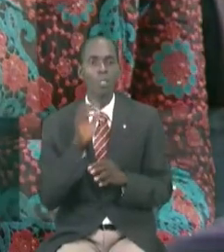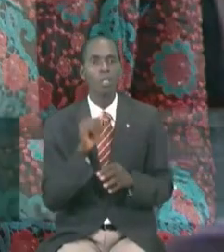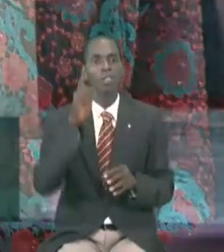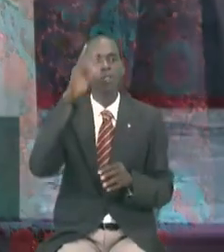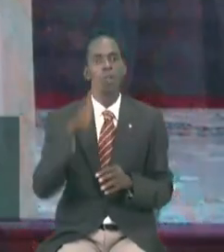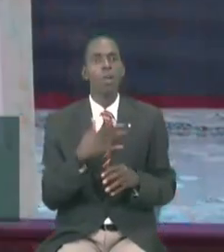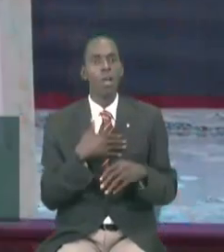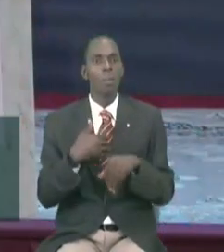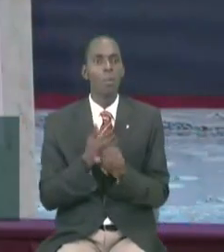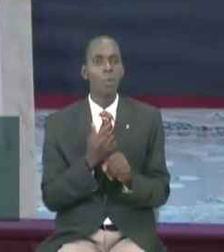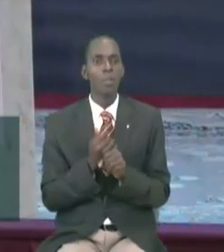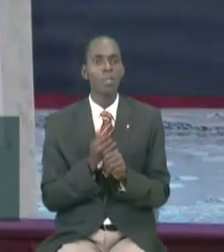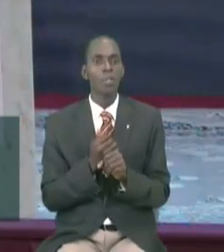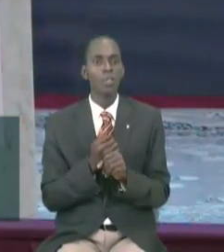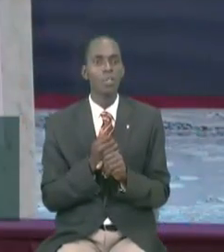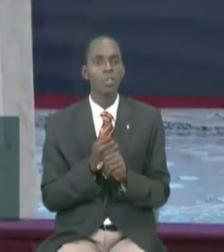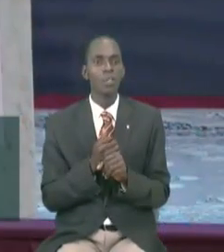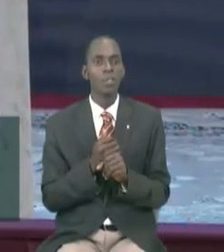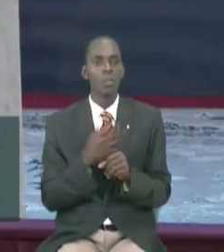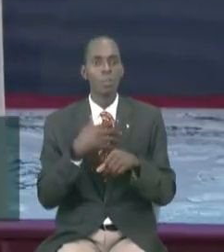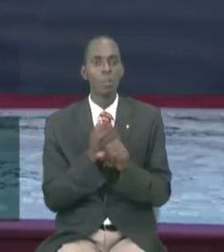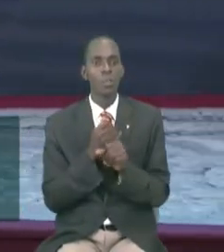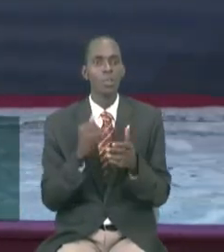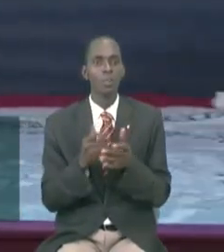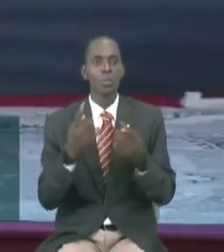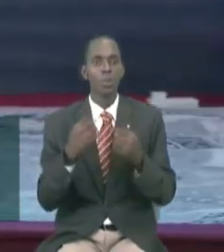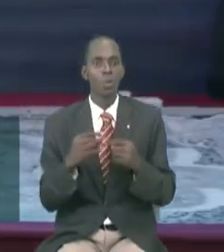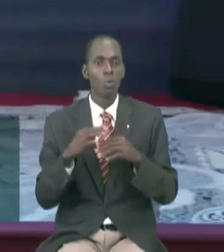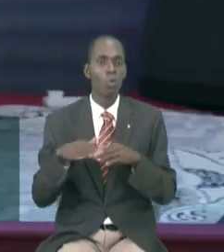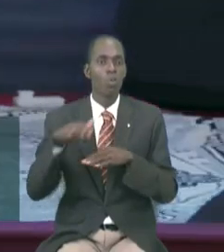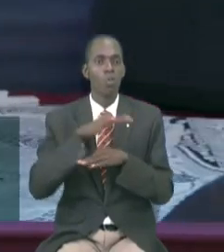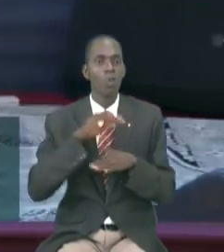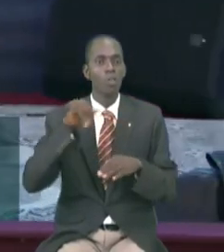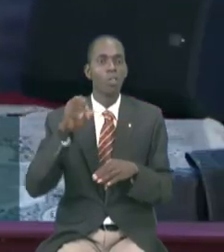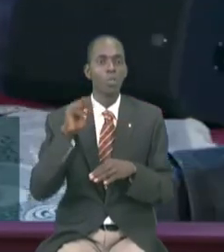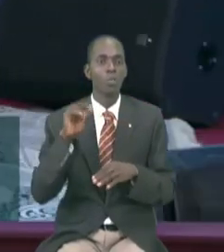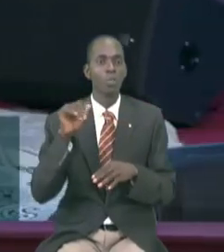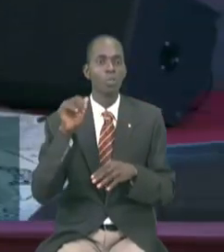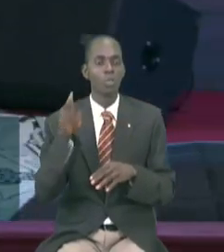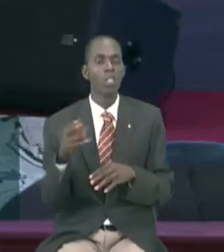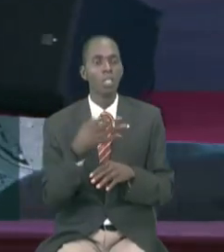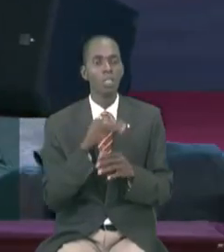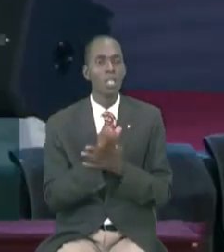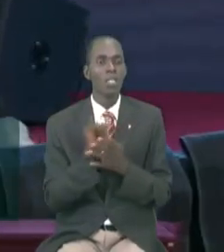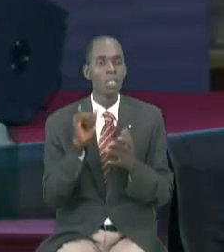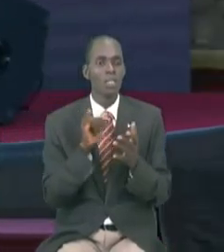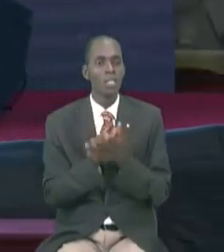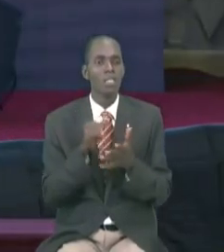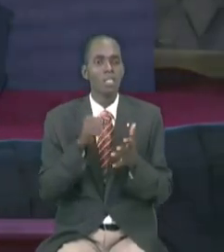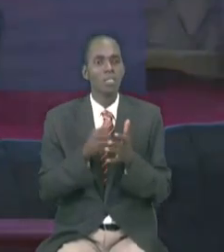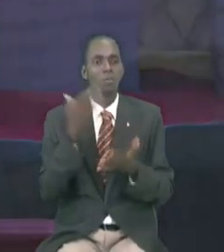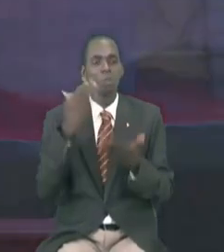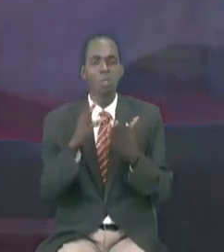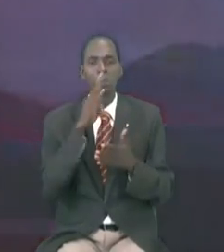a shadow over his head to deliver him from his grief. So